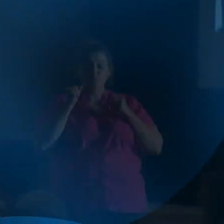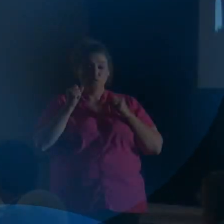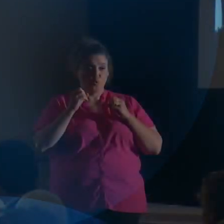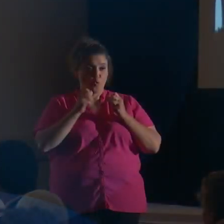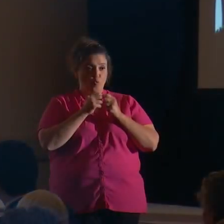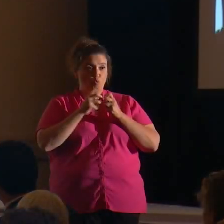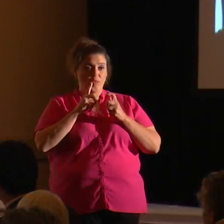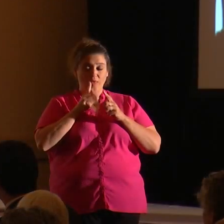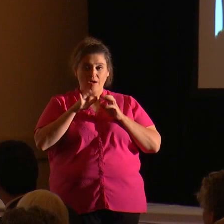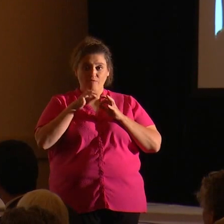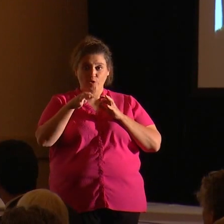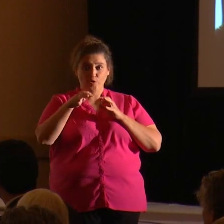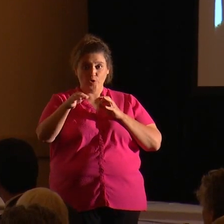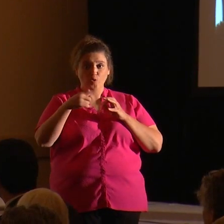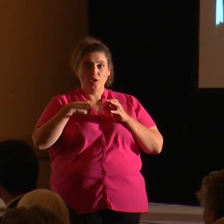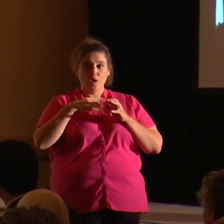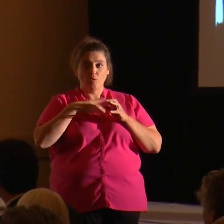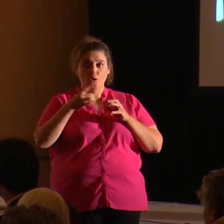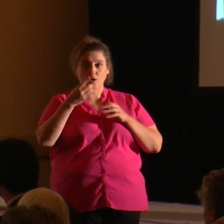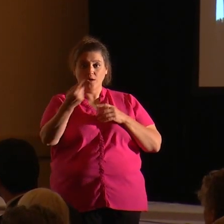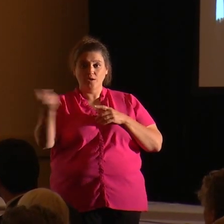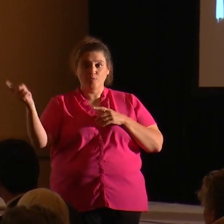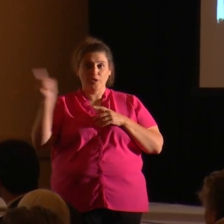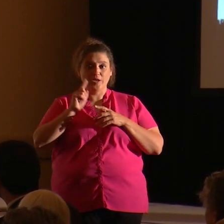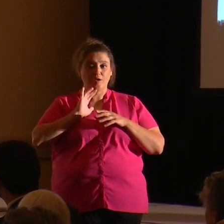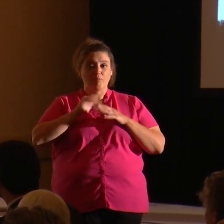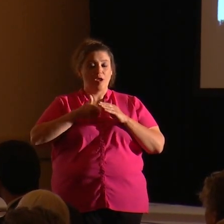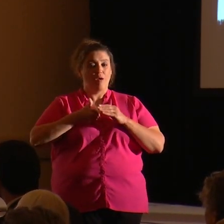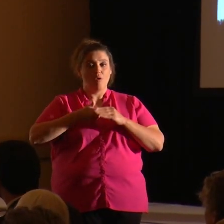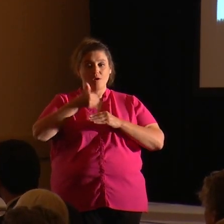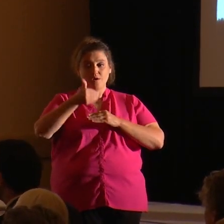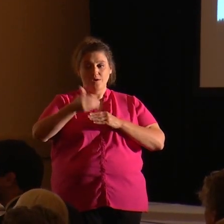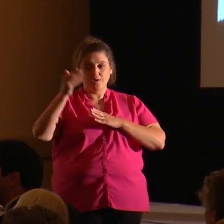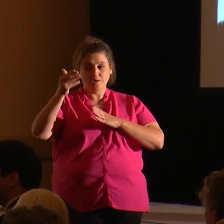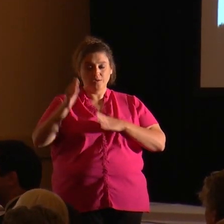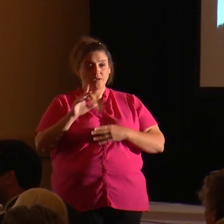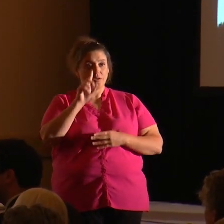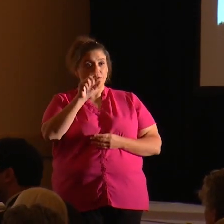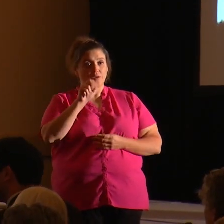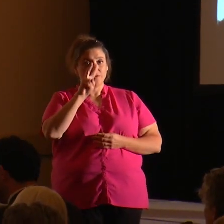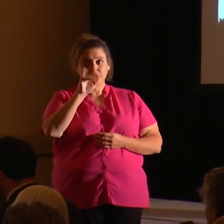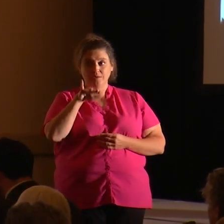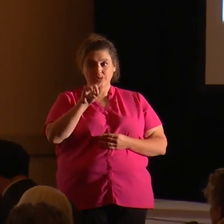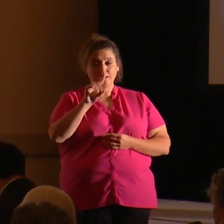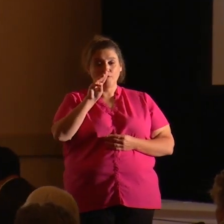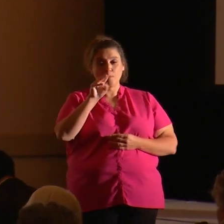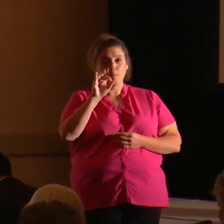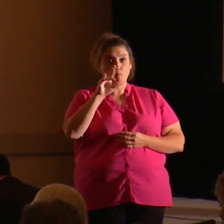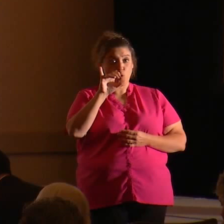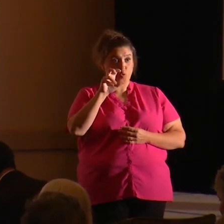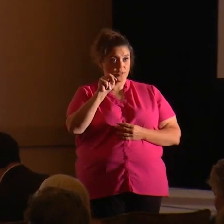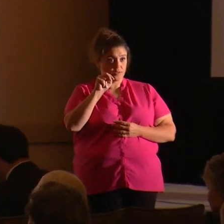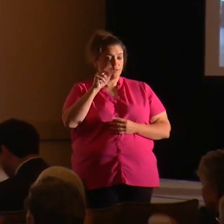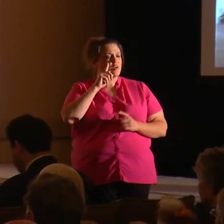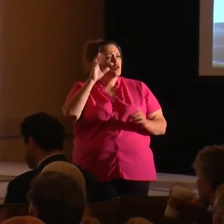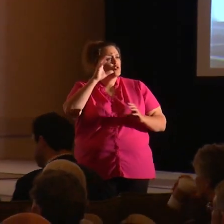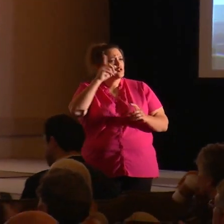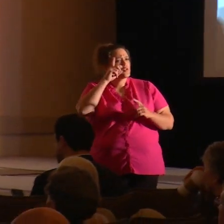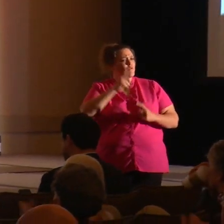Out further ado, I would like to bring up our next speaker, David Morrison, searching for life in the universe.